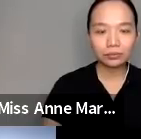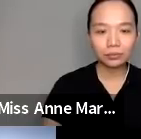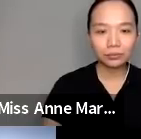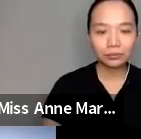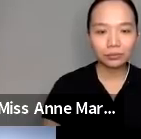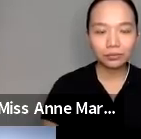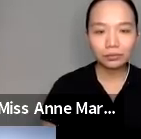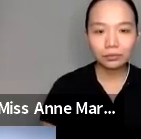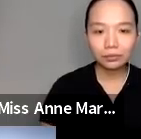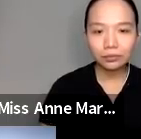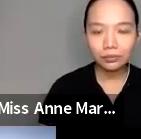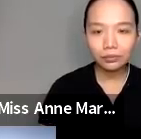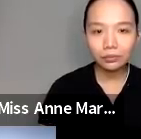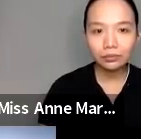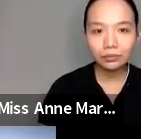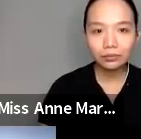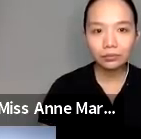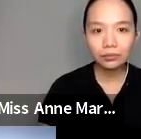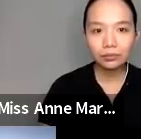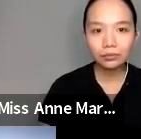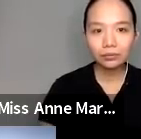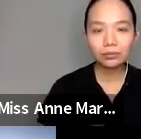and the students are so excited.